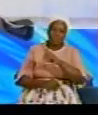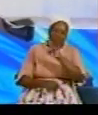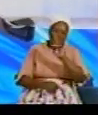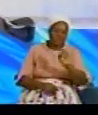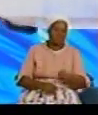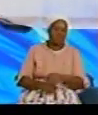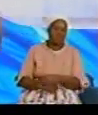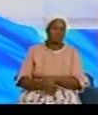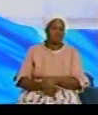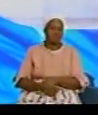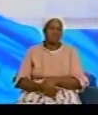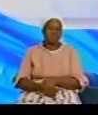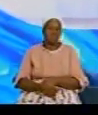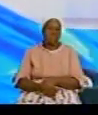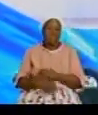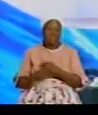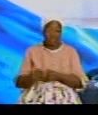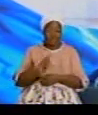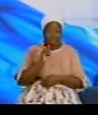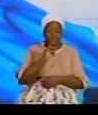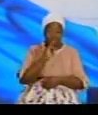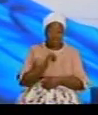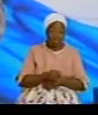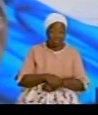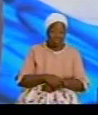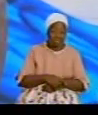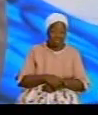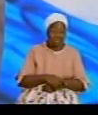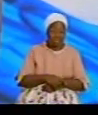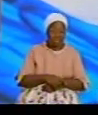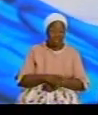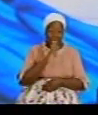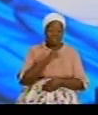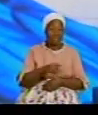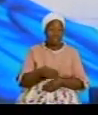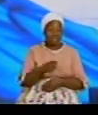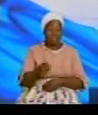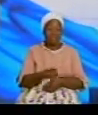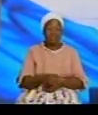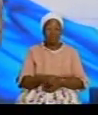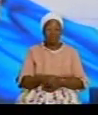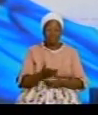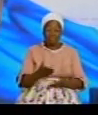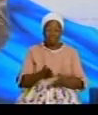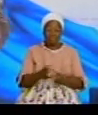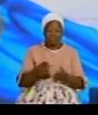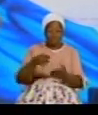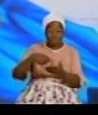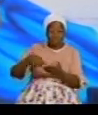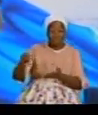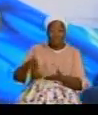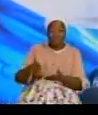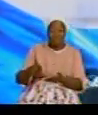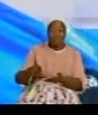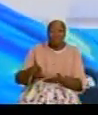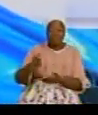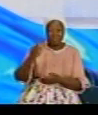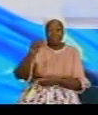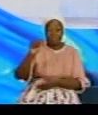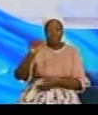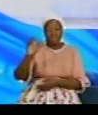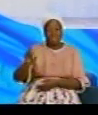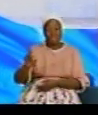them? Were they thinking they'll pay tribute, they'll pay tax or not? No. They wanted him to